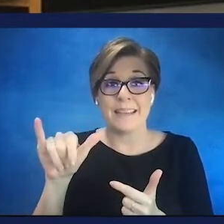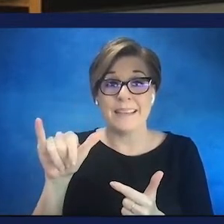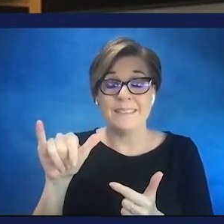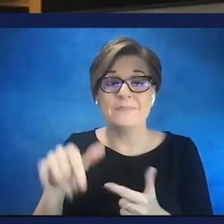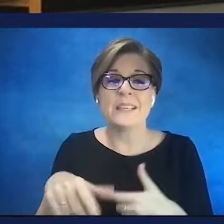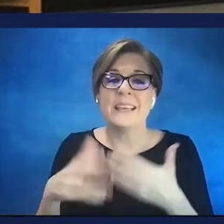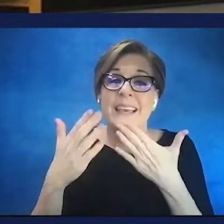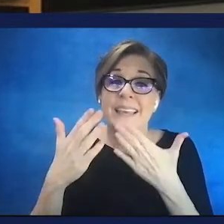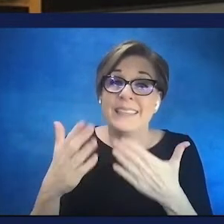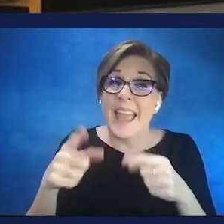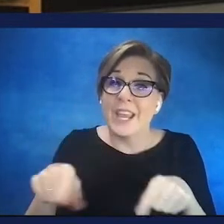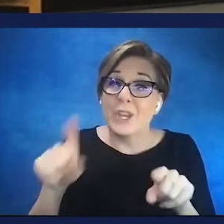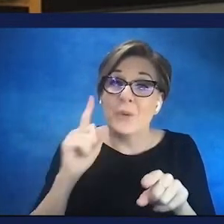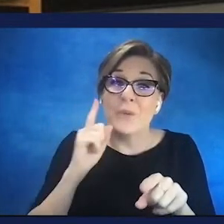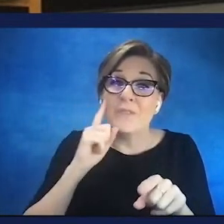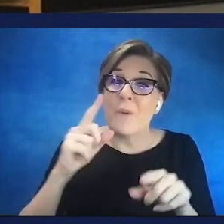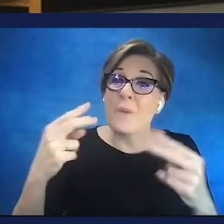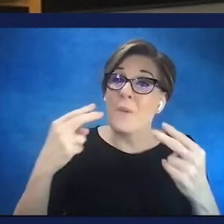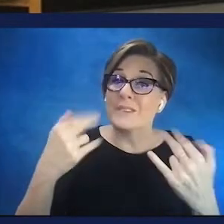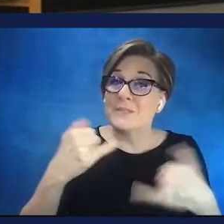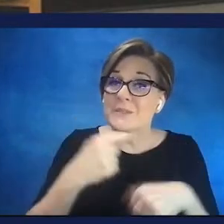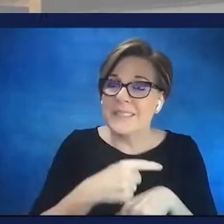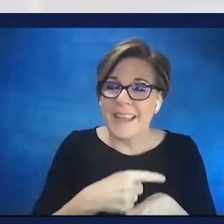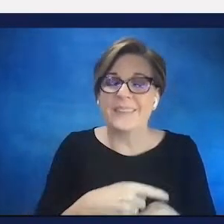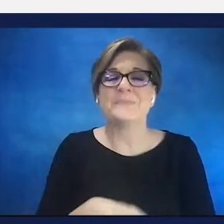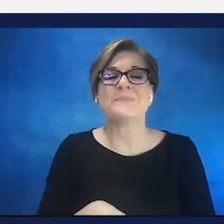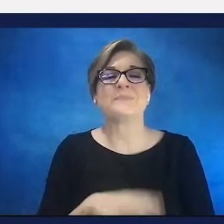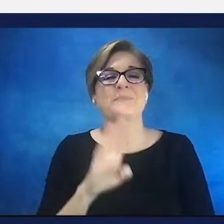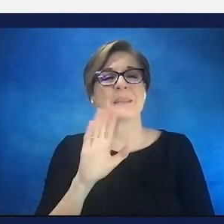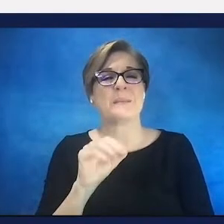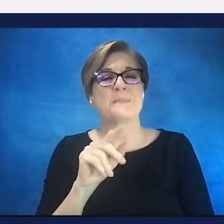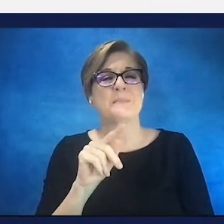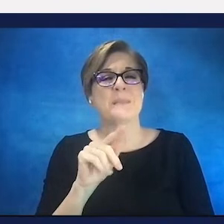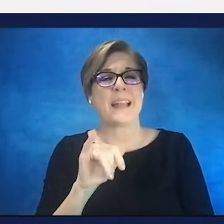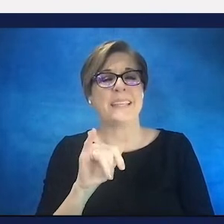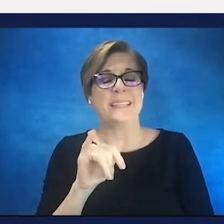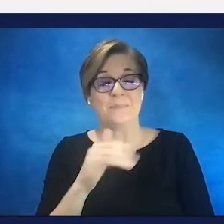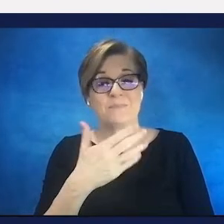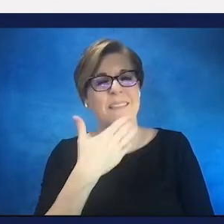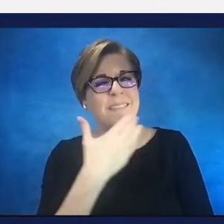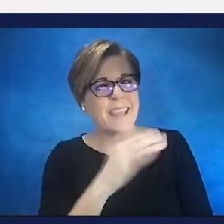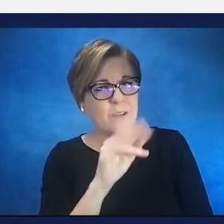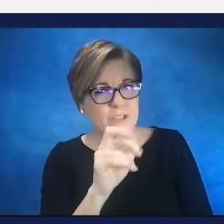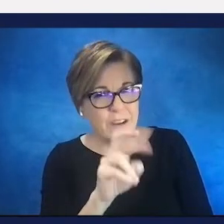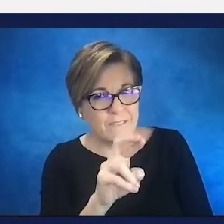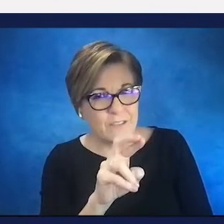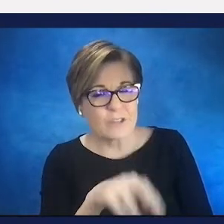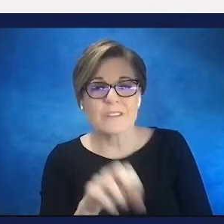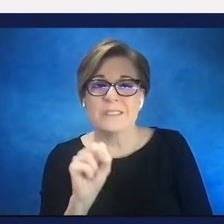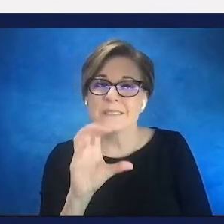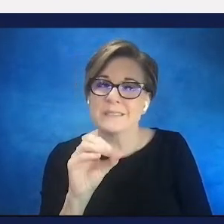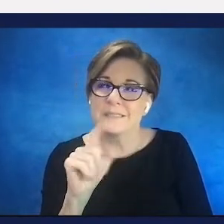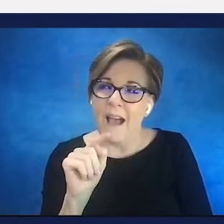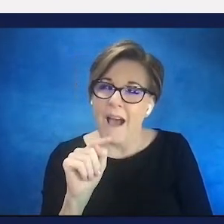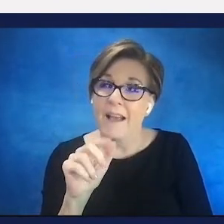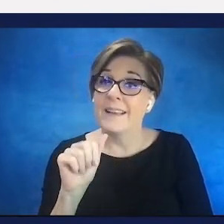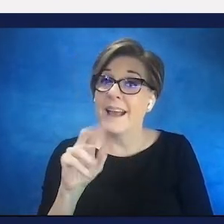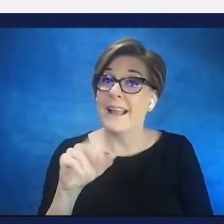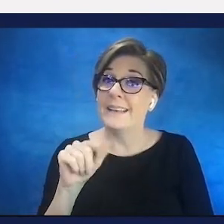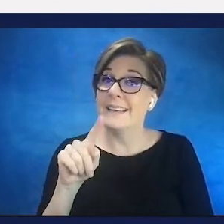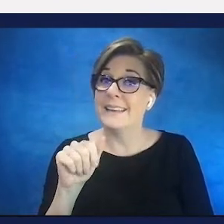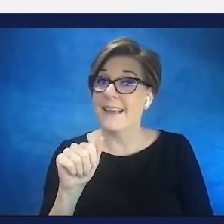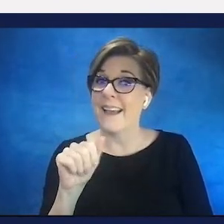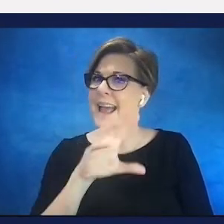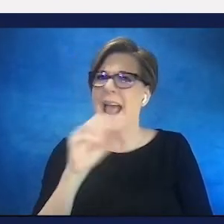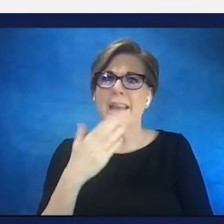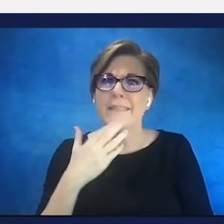Betty. Thank you so much for your time today, Betty. Well, thank you, Jennifer, and thank you, Scott and Anita, and thank you,